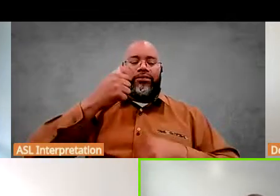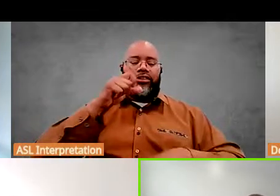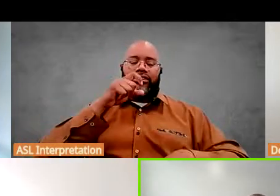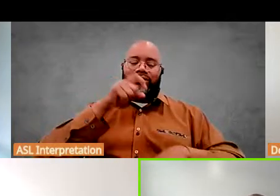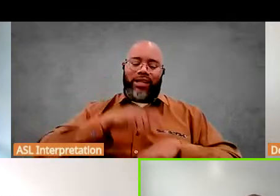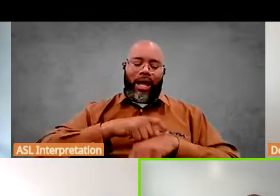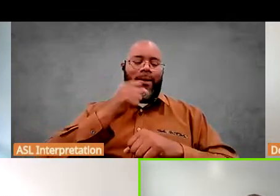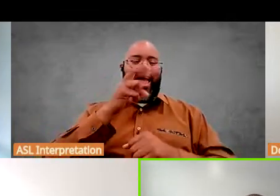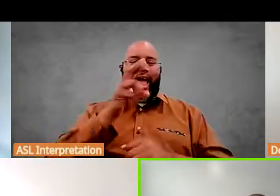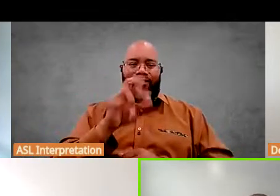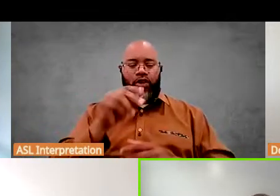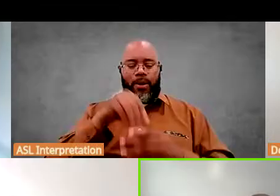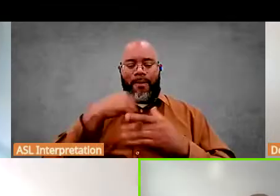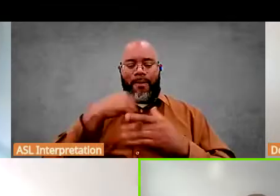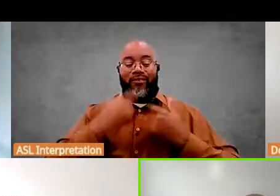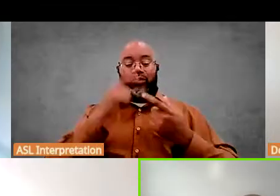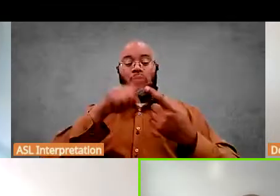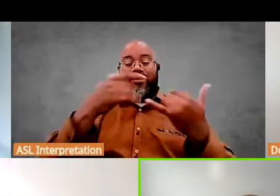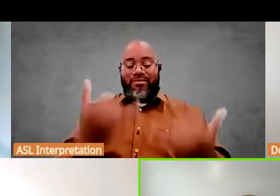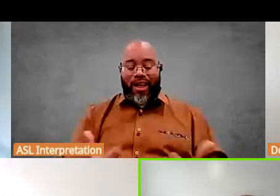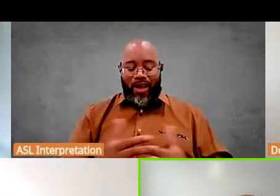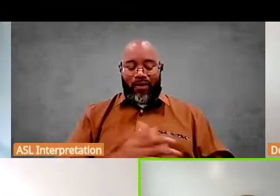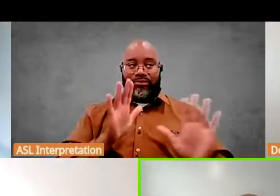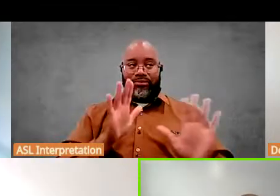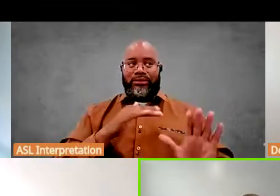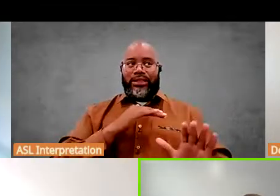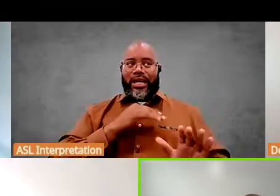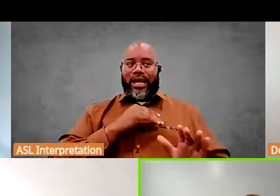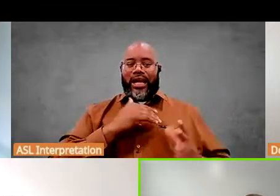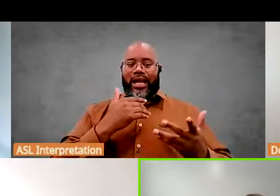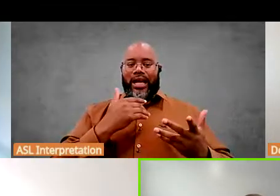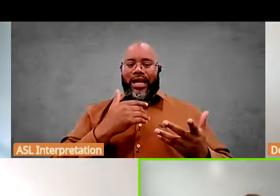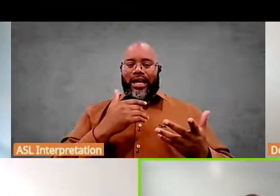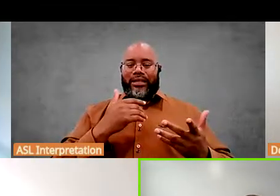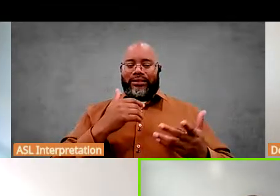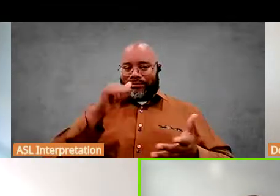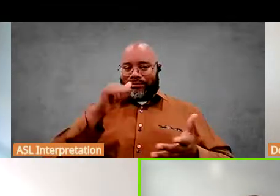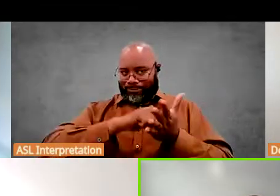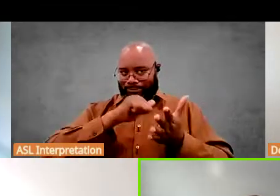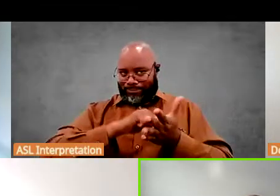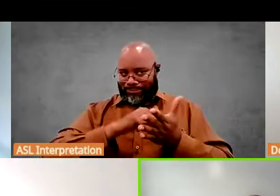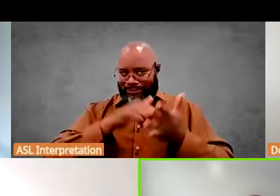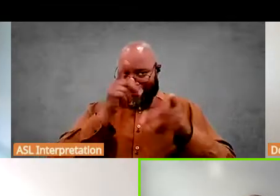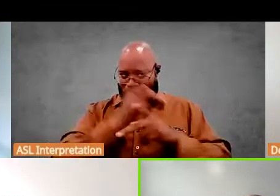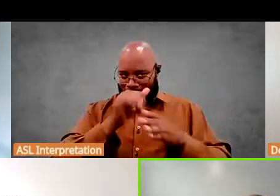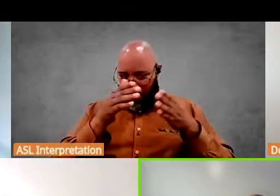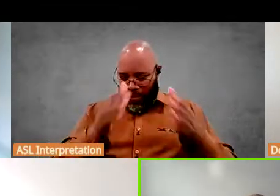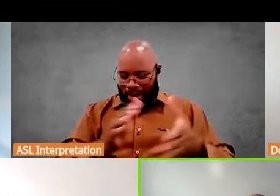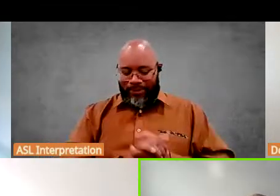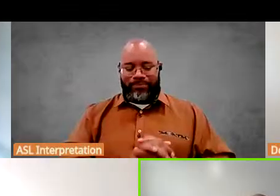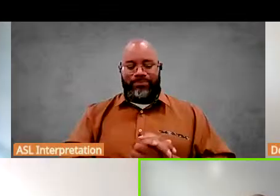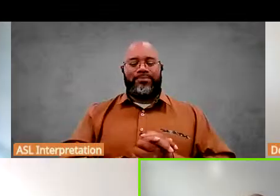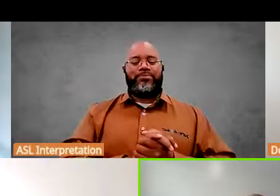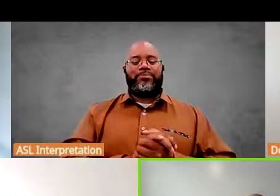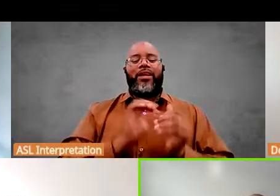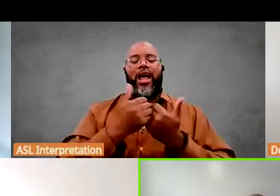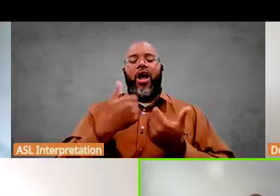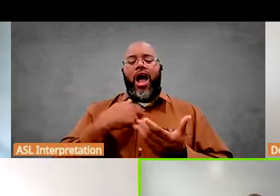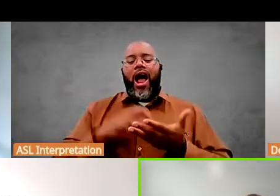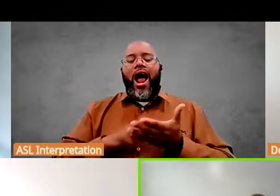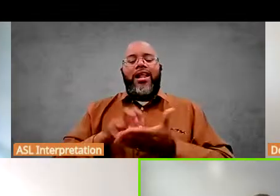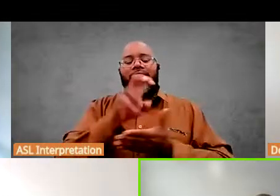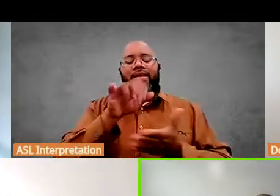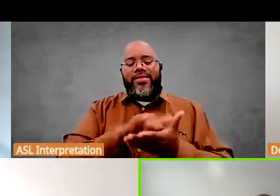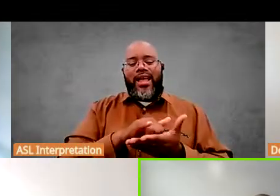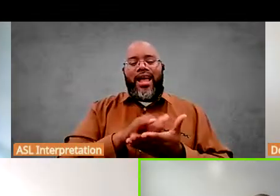my life till now. And knock on wood, I have wood right here. Knock on wood, it stays that way. And how I navigated that was not